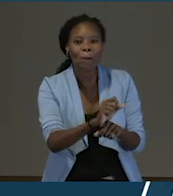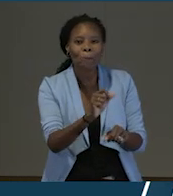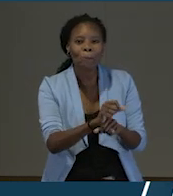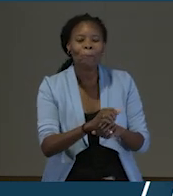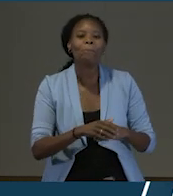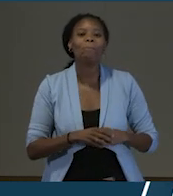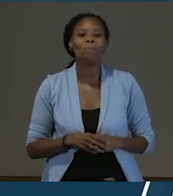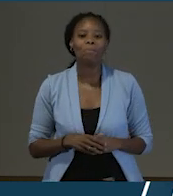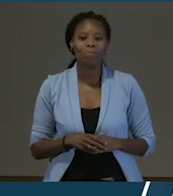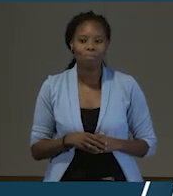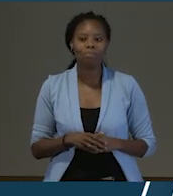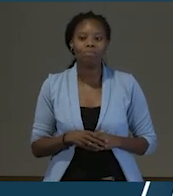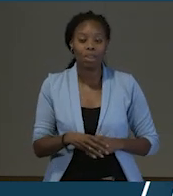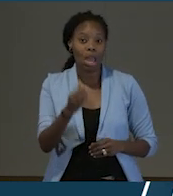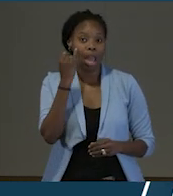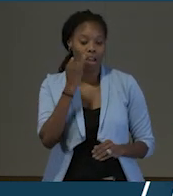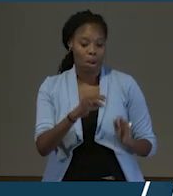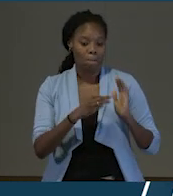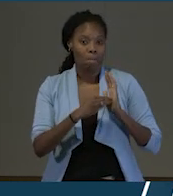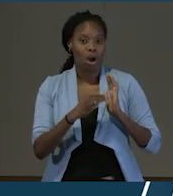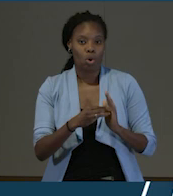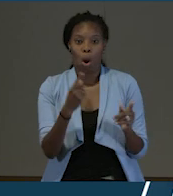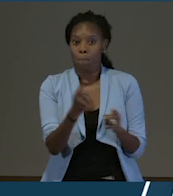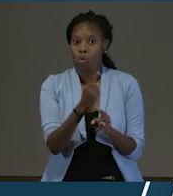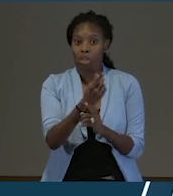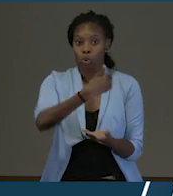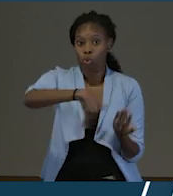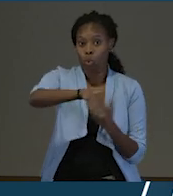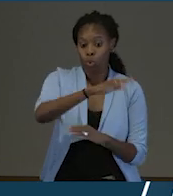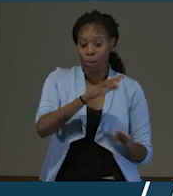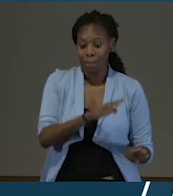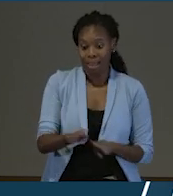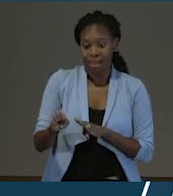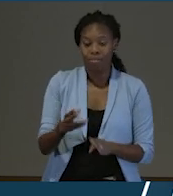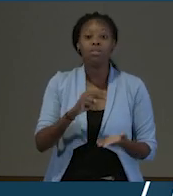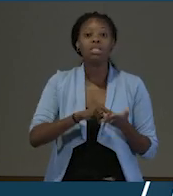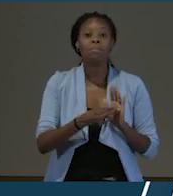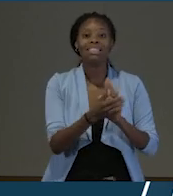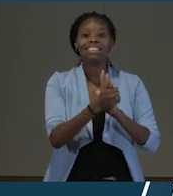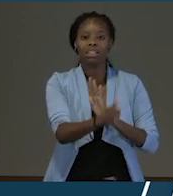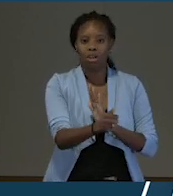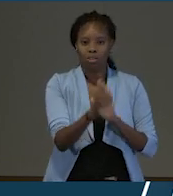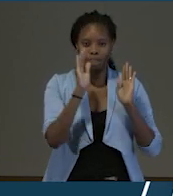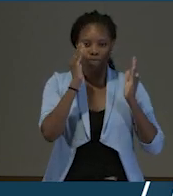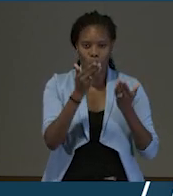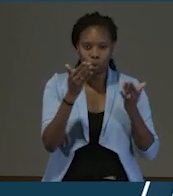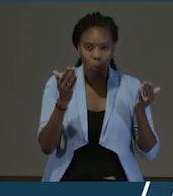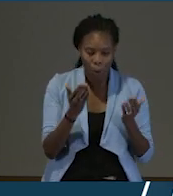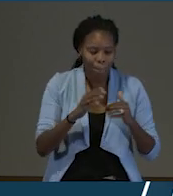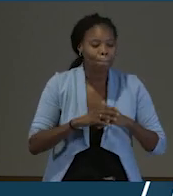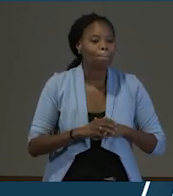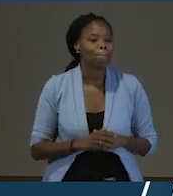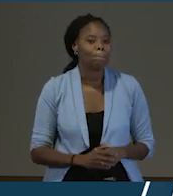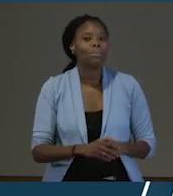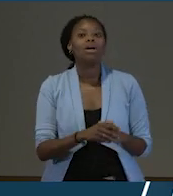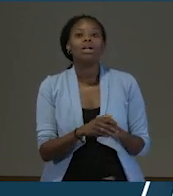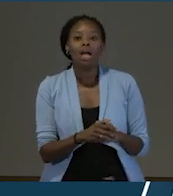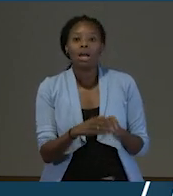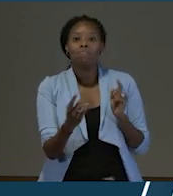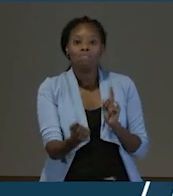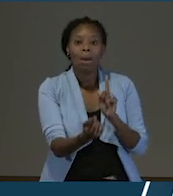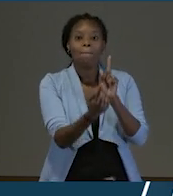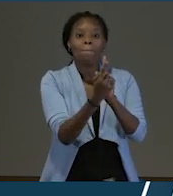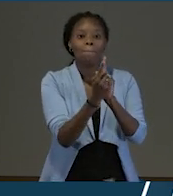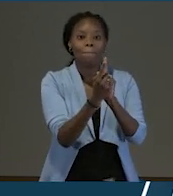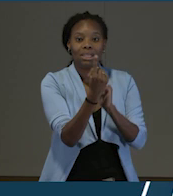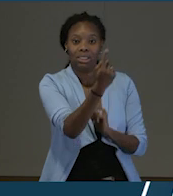When we're modeling appropriate social behaviors, we're looking at skills like greeting others, using polite words to ask